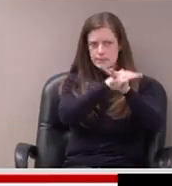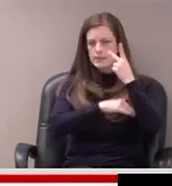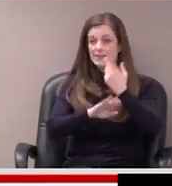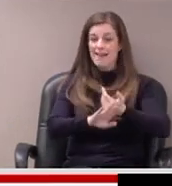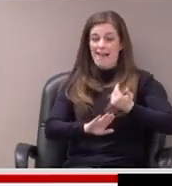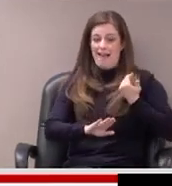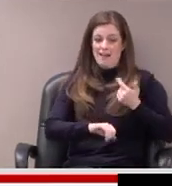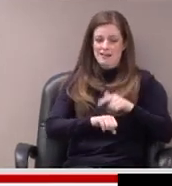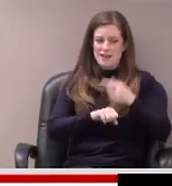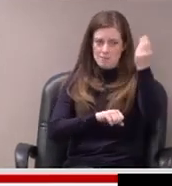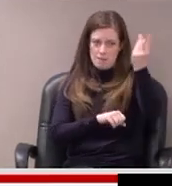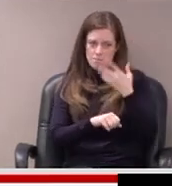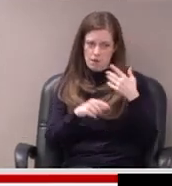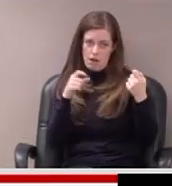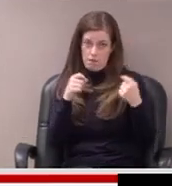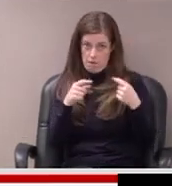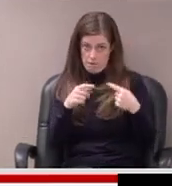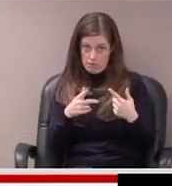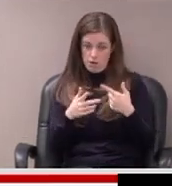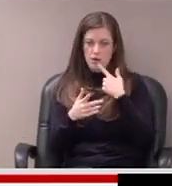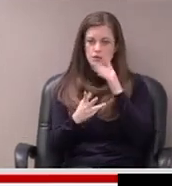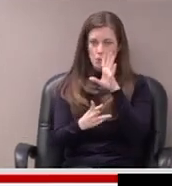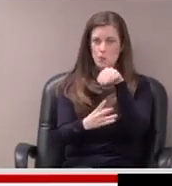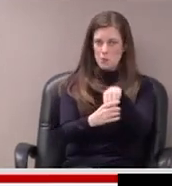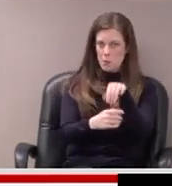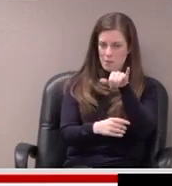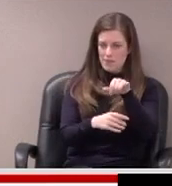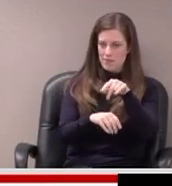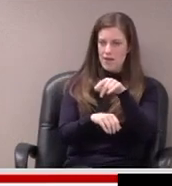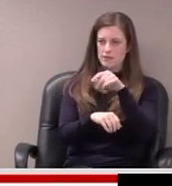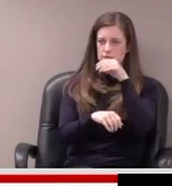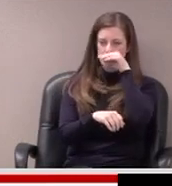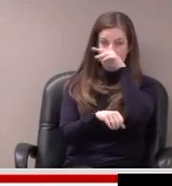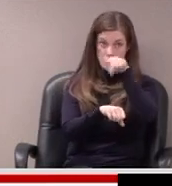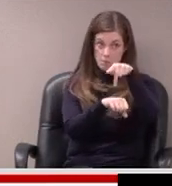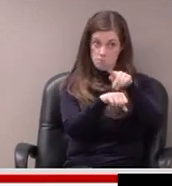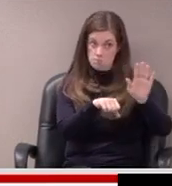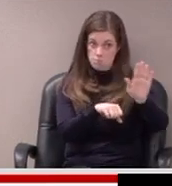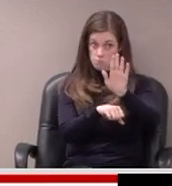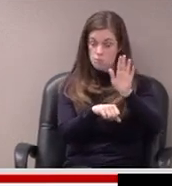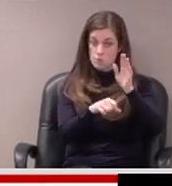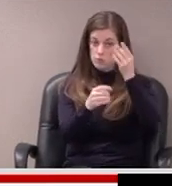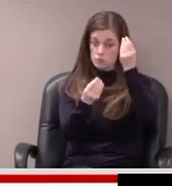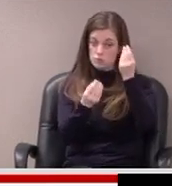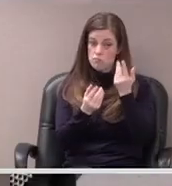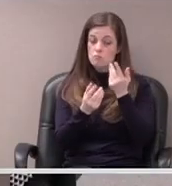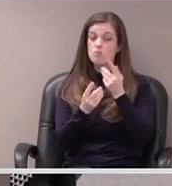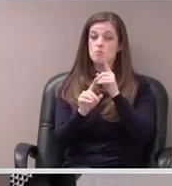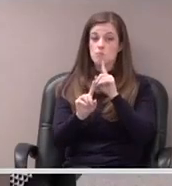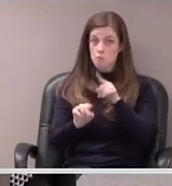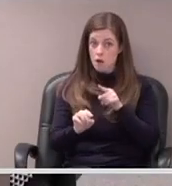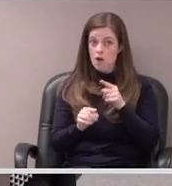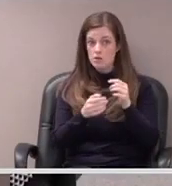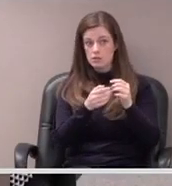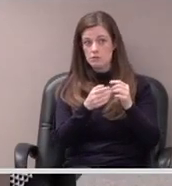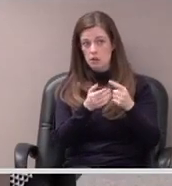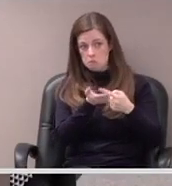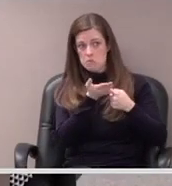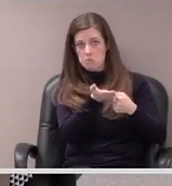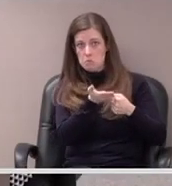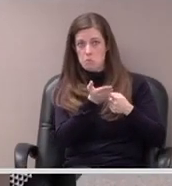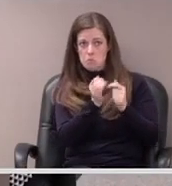time, provide us with feedback. So we do incorporate that principal response and collaborate with the principals. As far